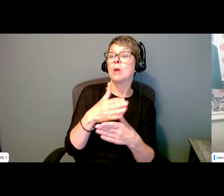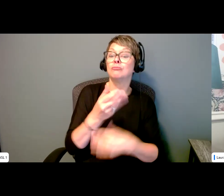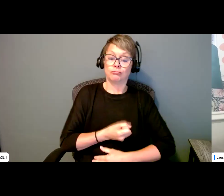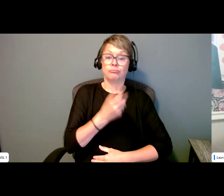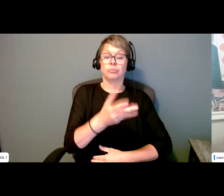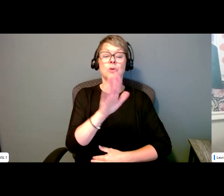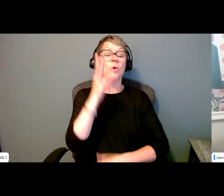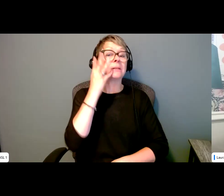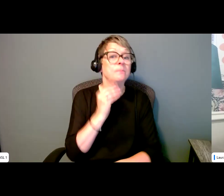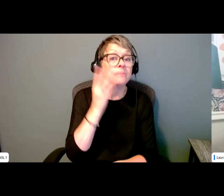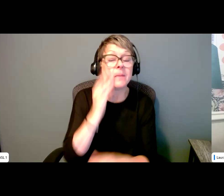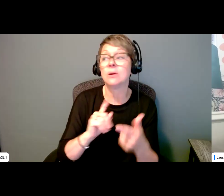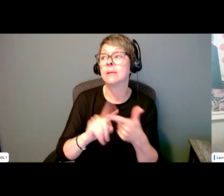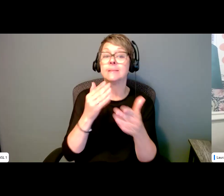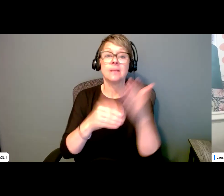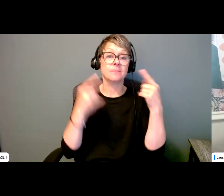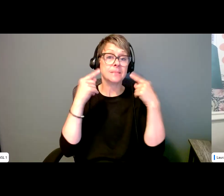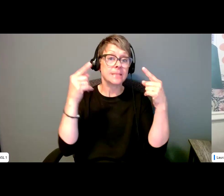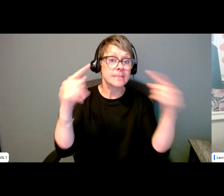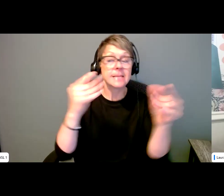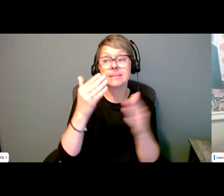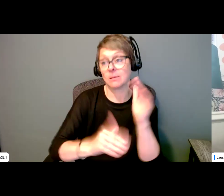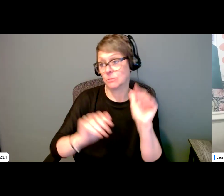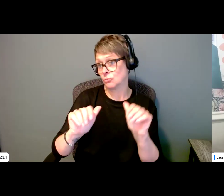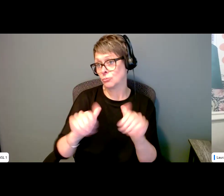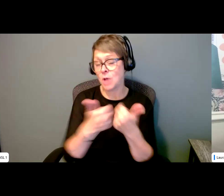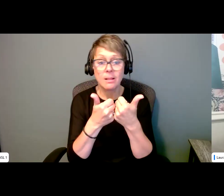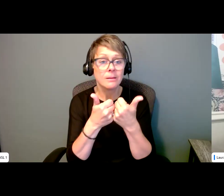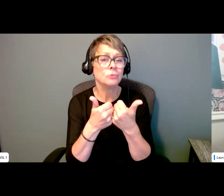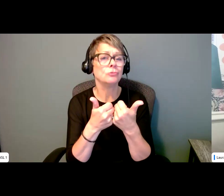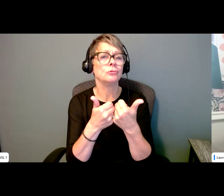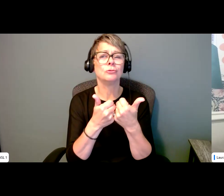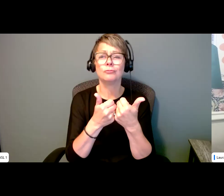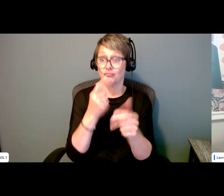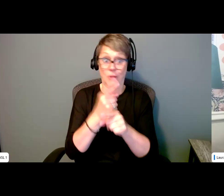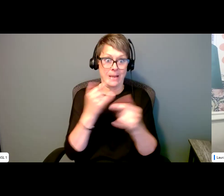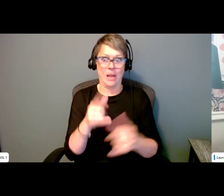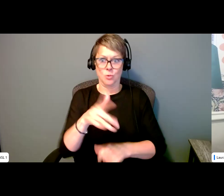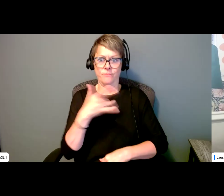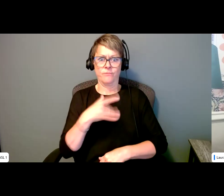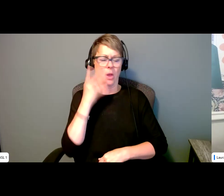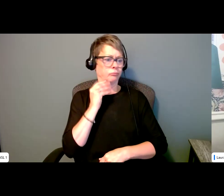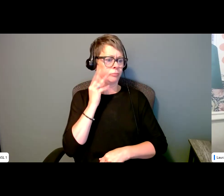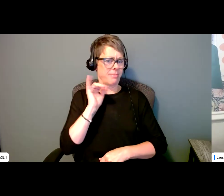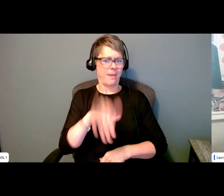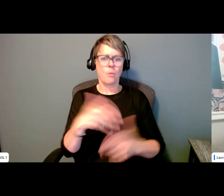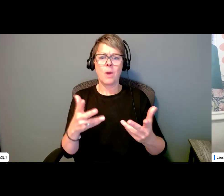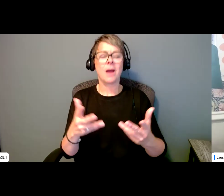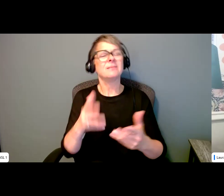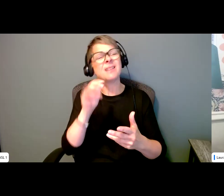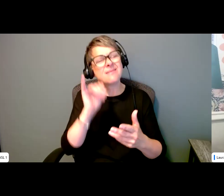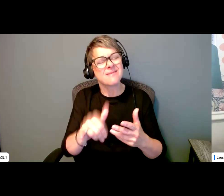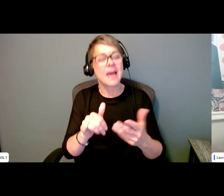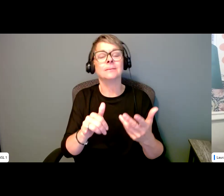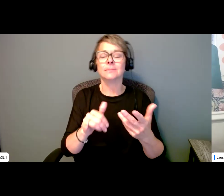some of the successes and challenges that you're experiencing right now. This is part of us coming together as